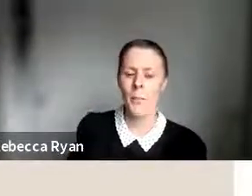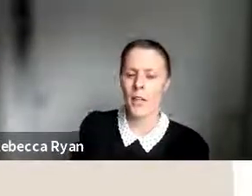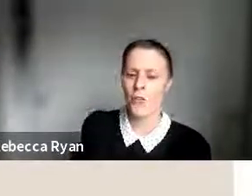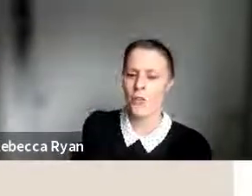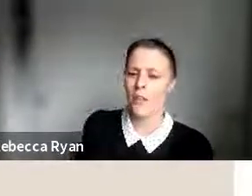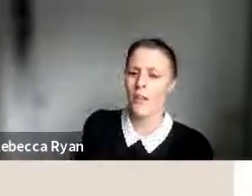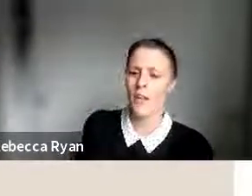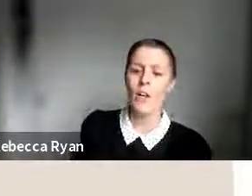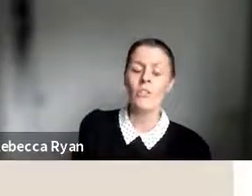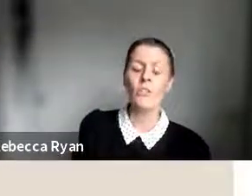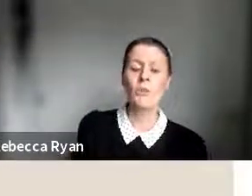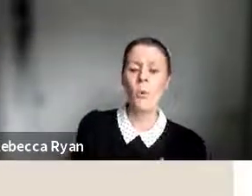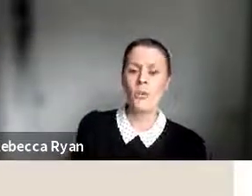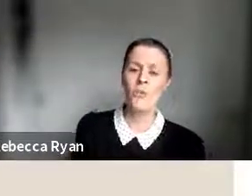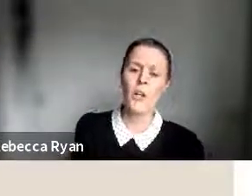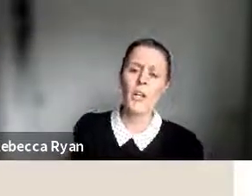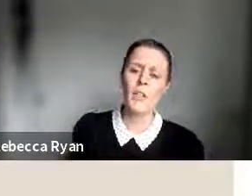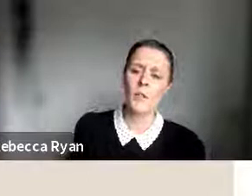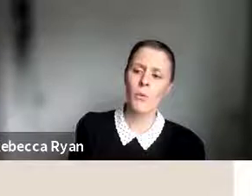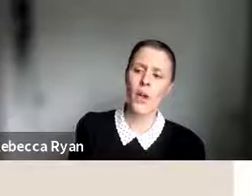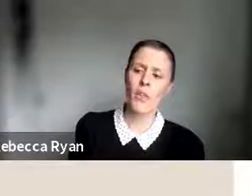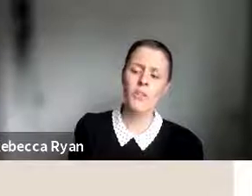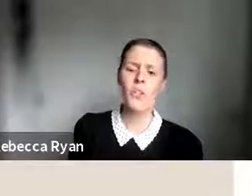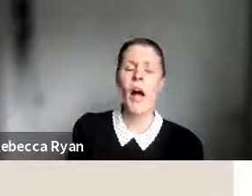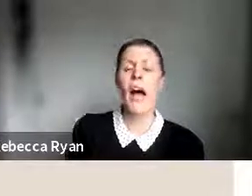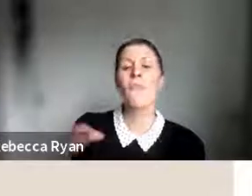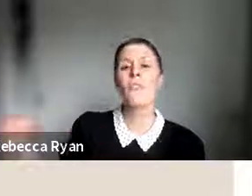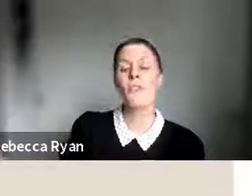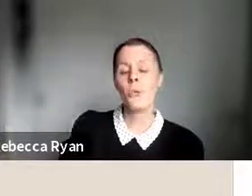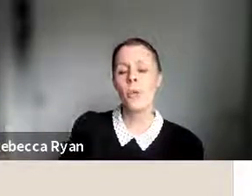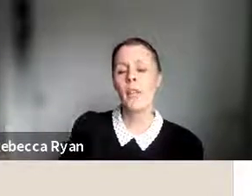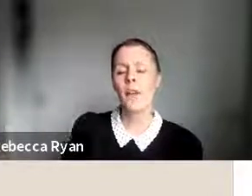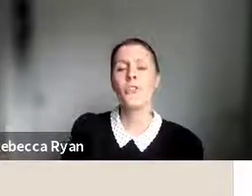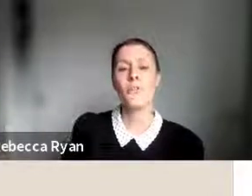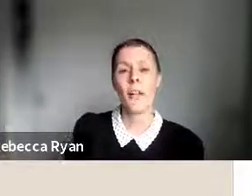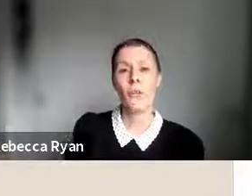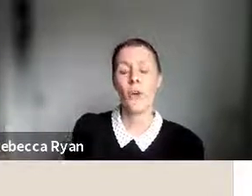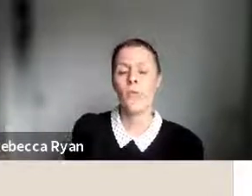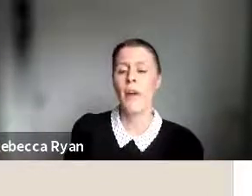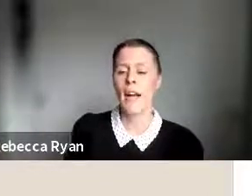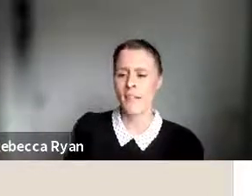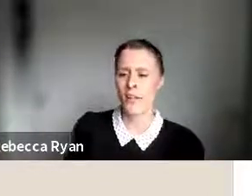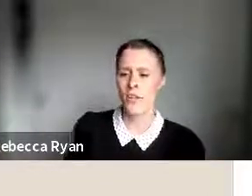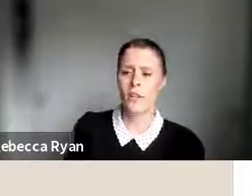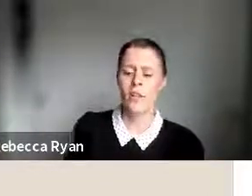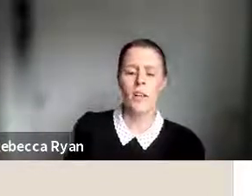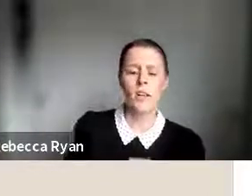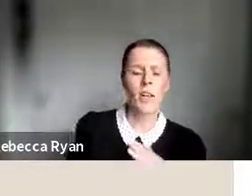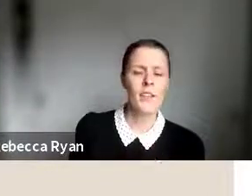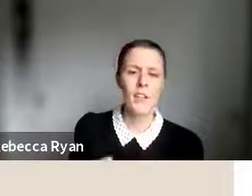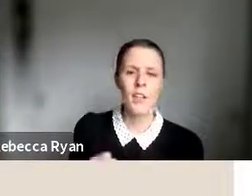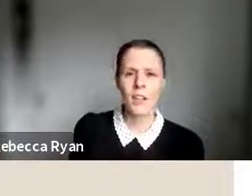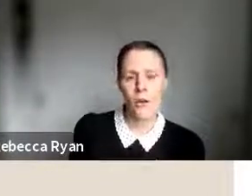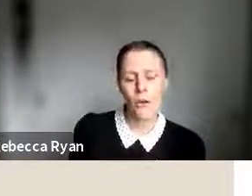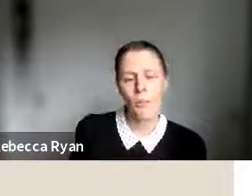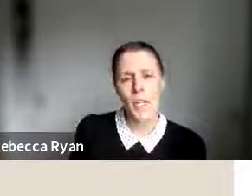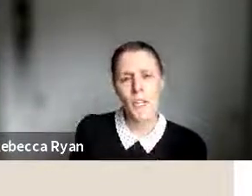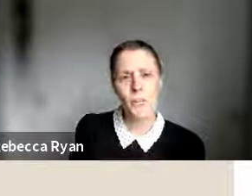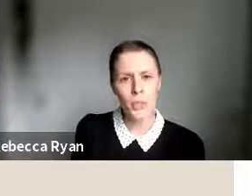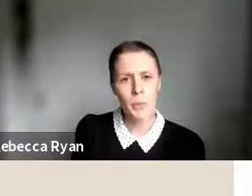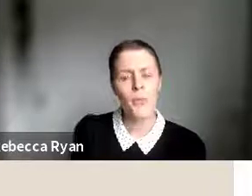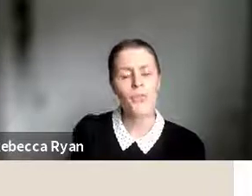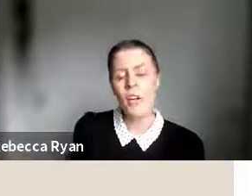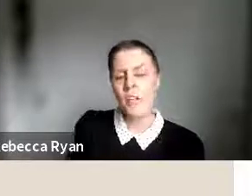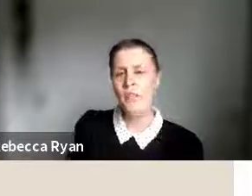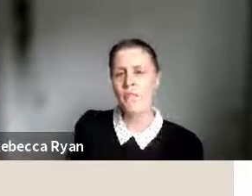in a population. So it's important to avoid contact with others until after 2 weeks after your final COVID vaccination. It's going to allow your body